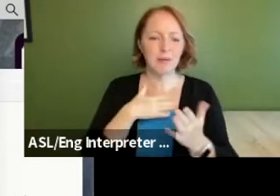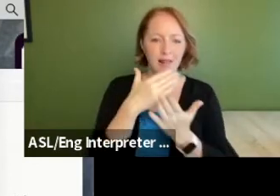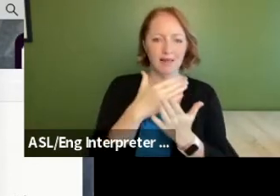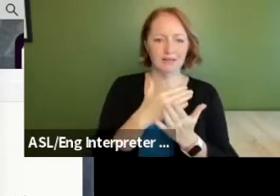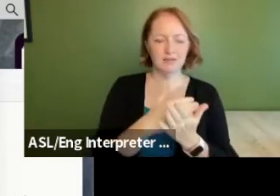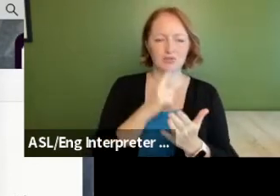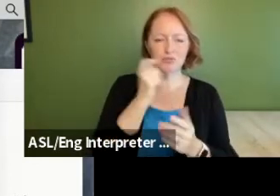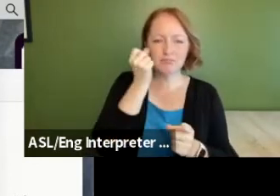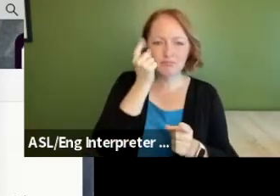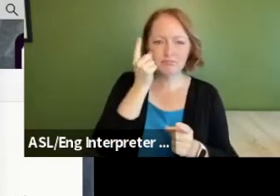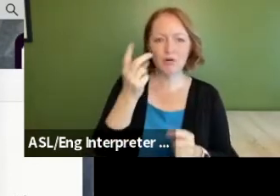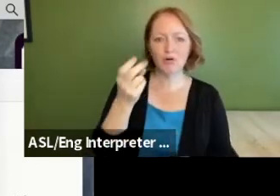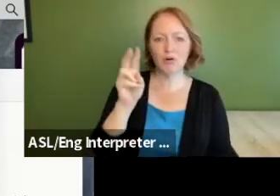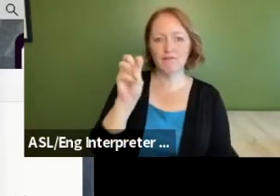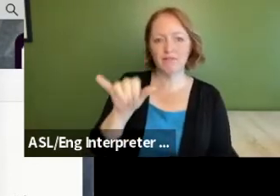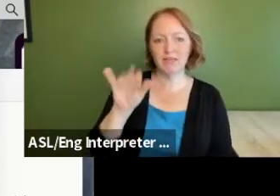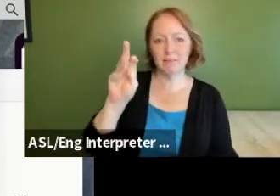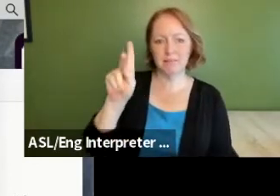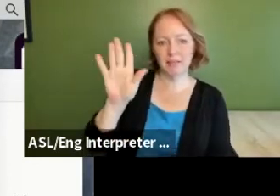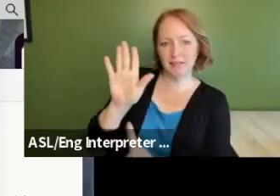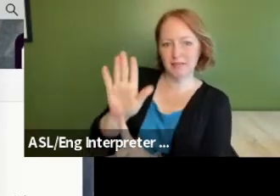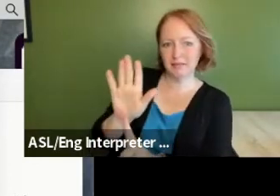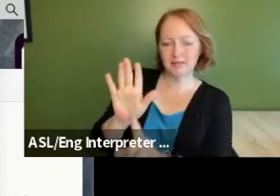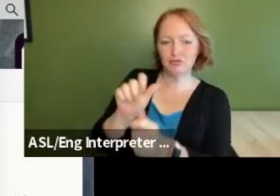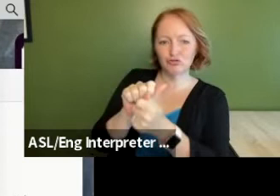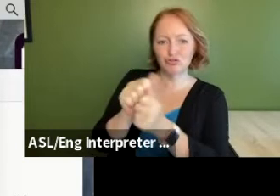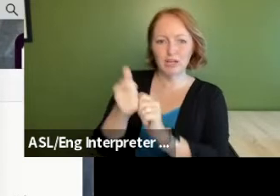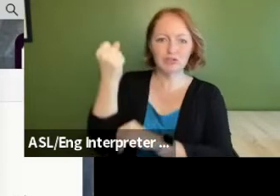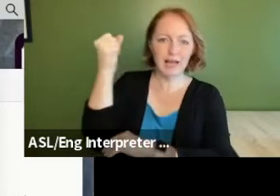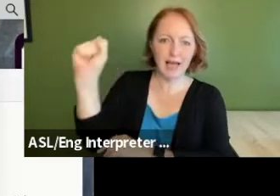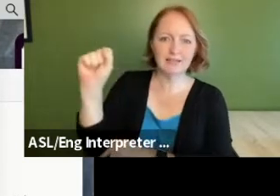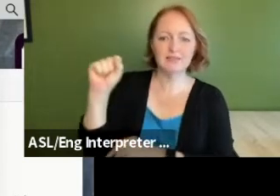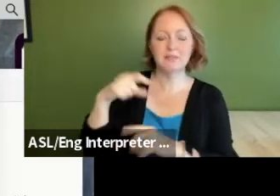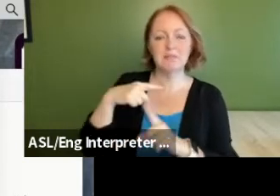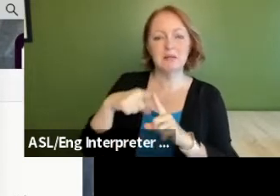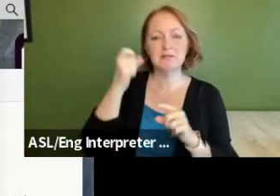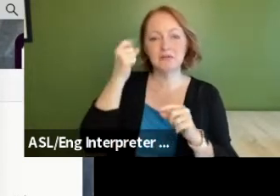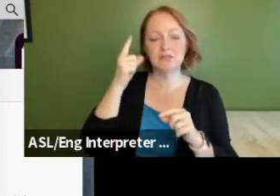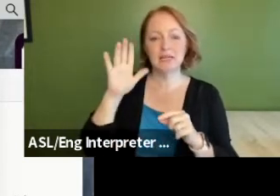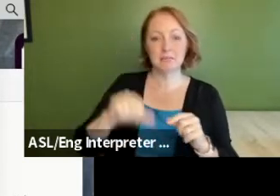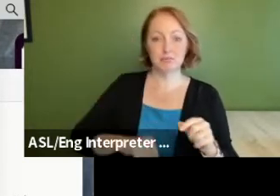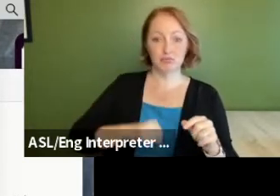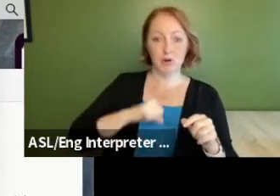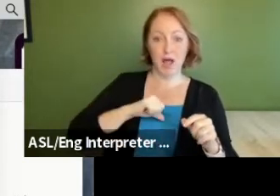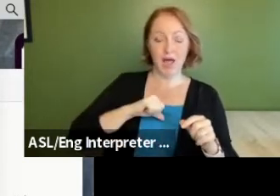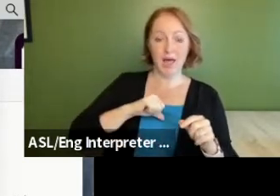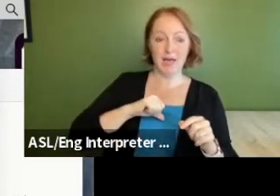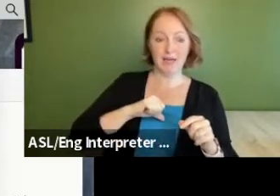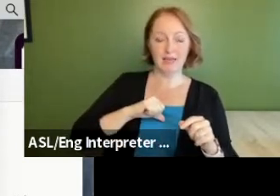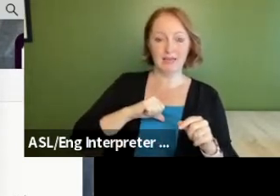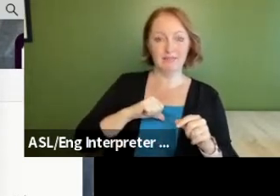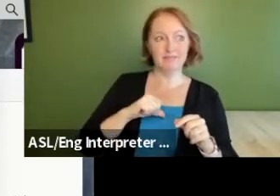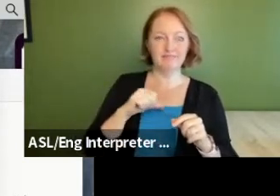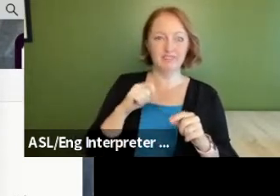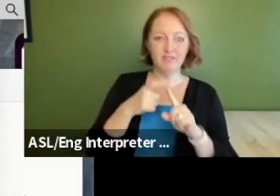to really understand Harvey Milk's change and activism, but also understanding Pride in the lens of a fourth